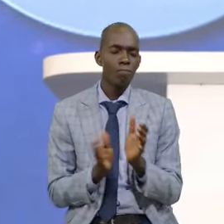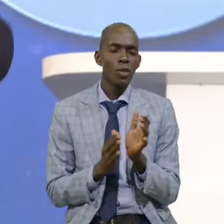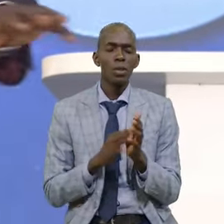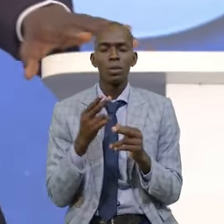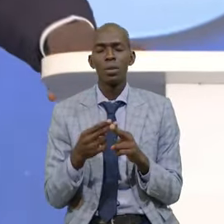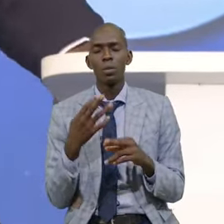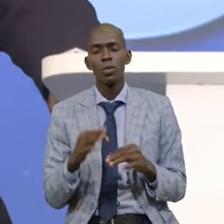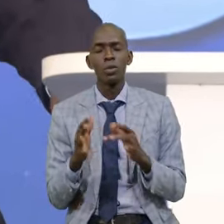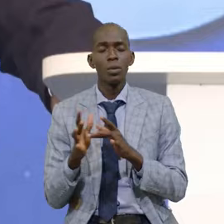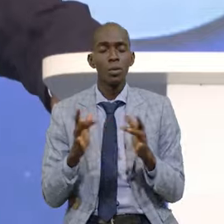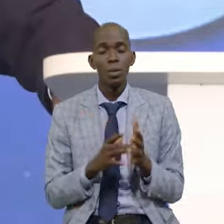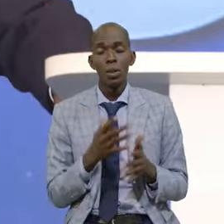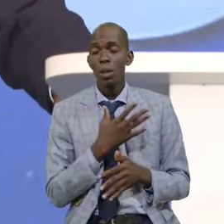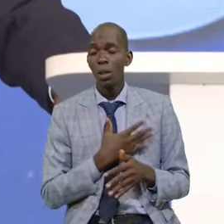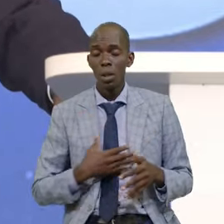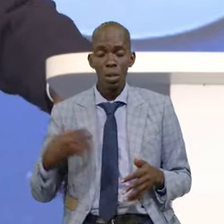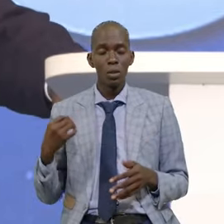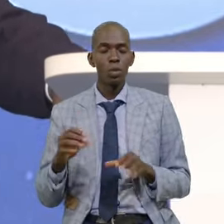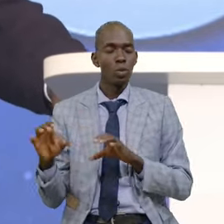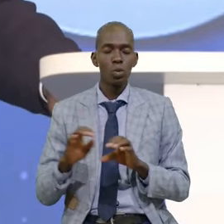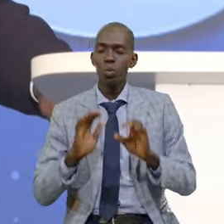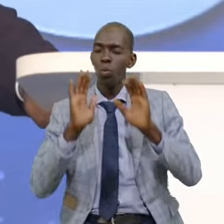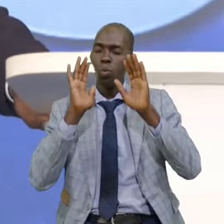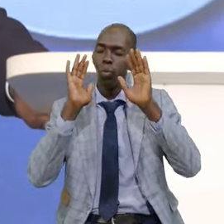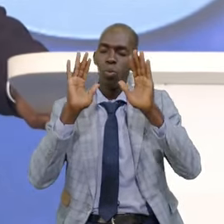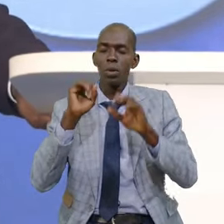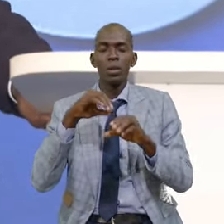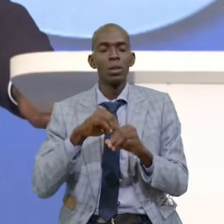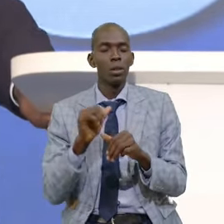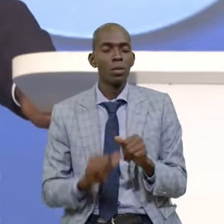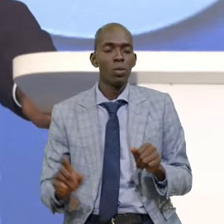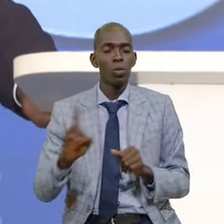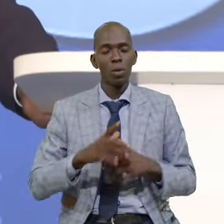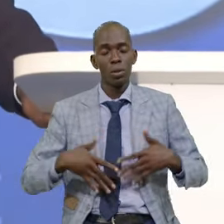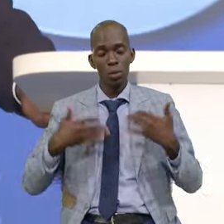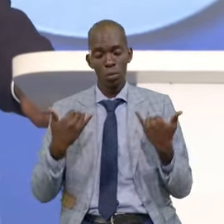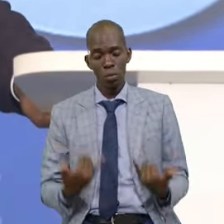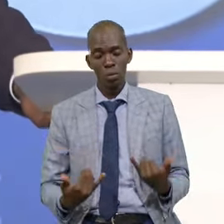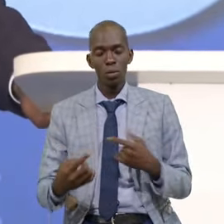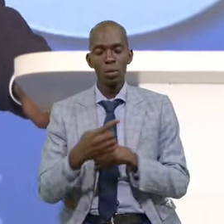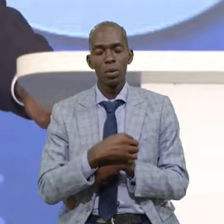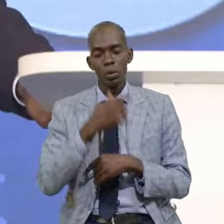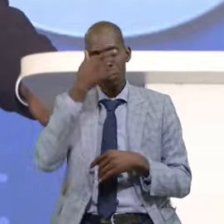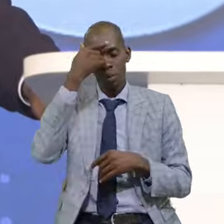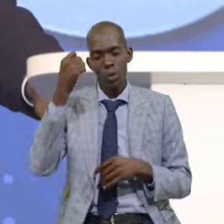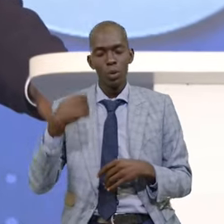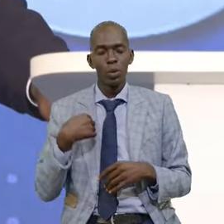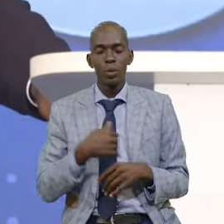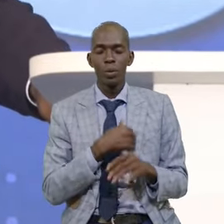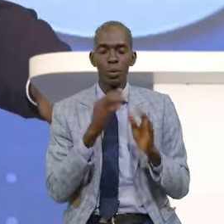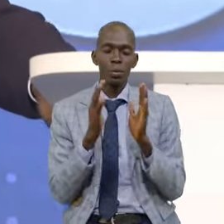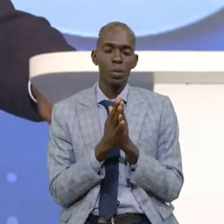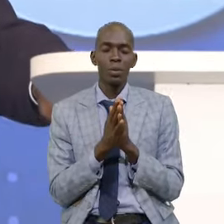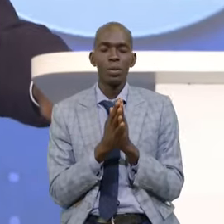Jesus and do wonders in every life, even today, because we pray in whose